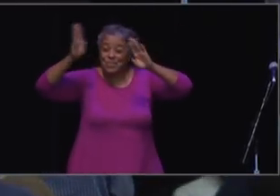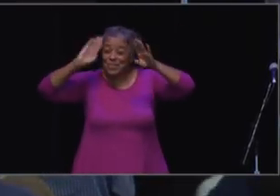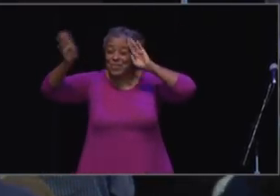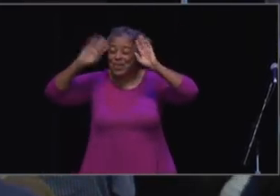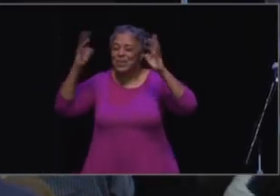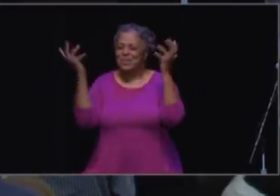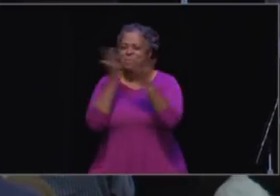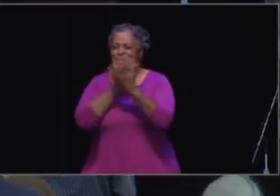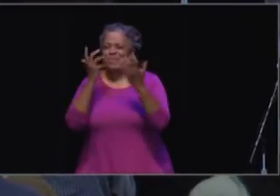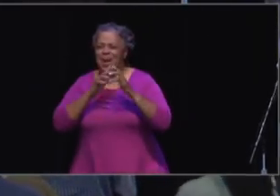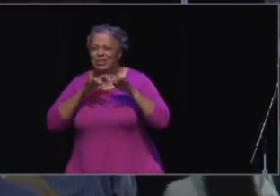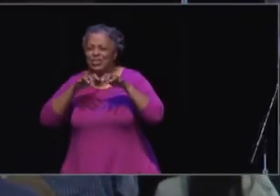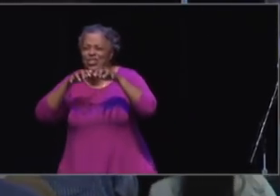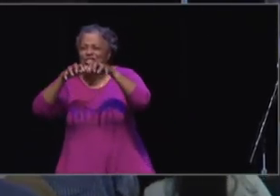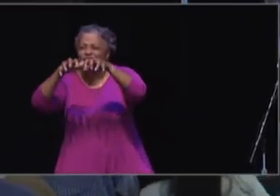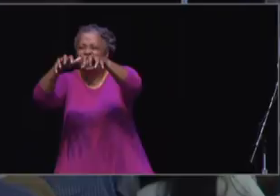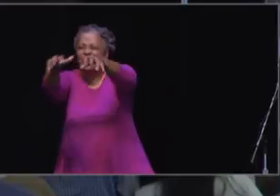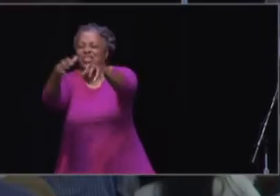Wow, look at this crowd.